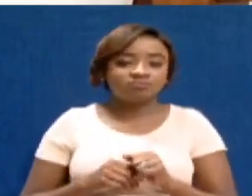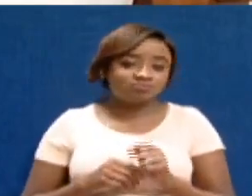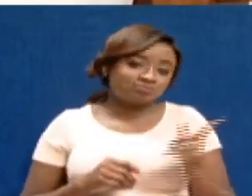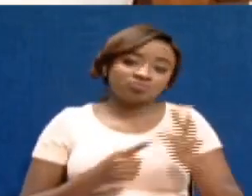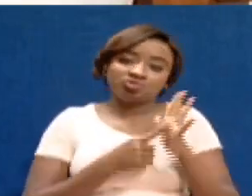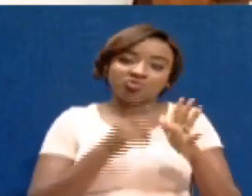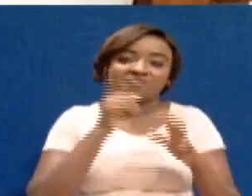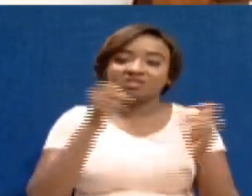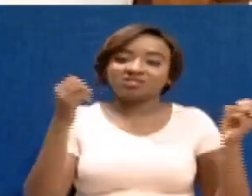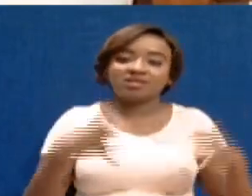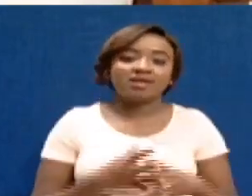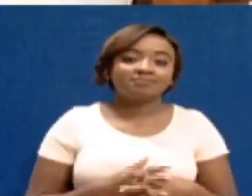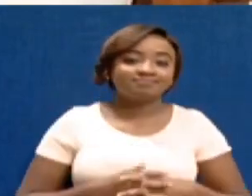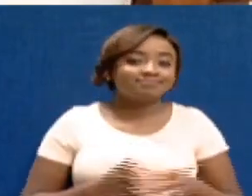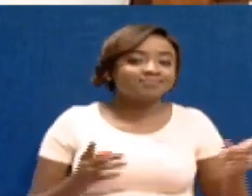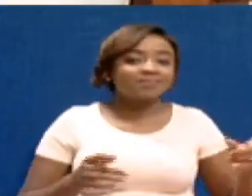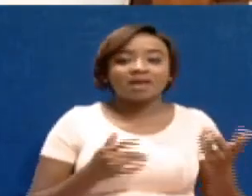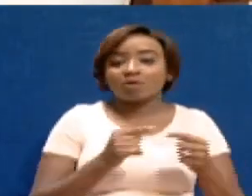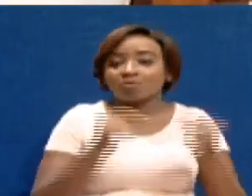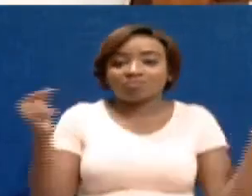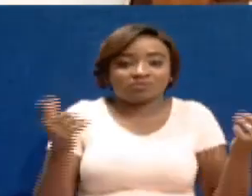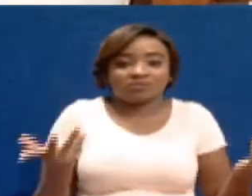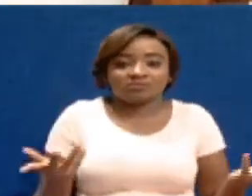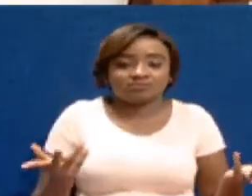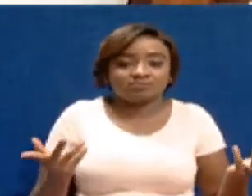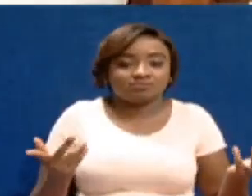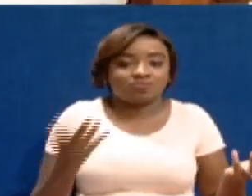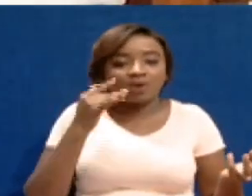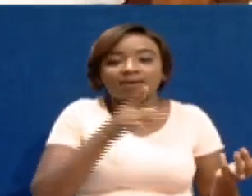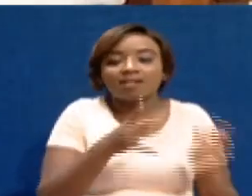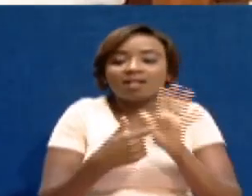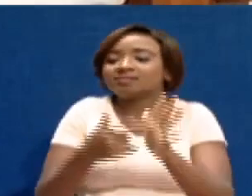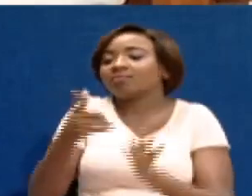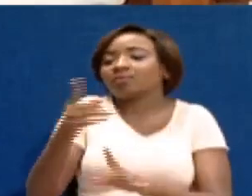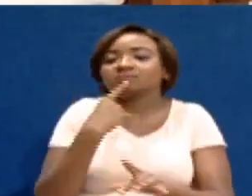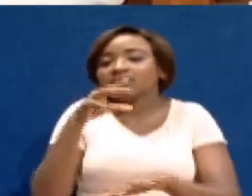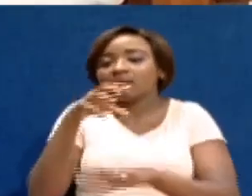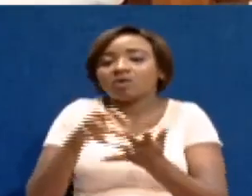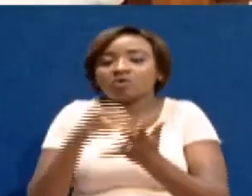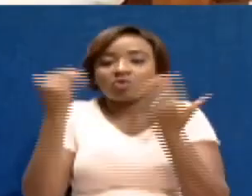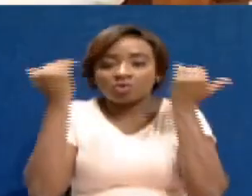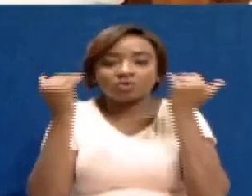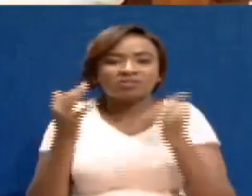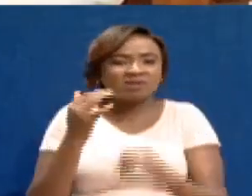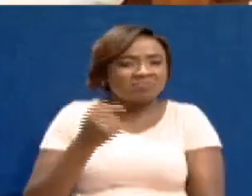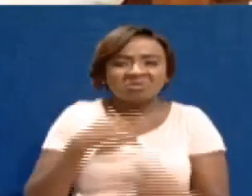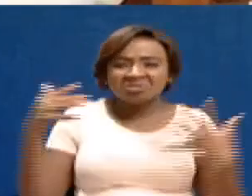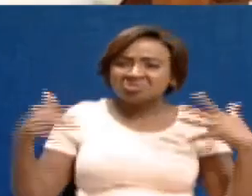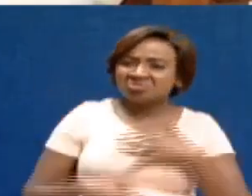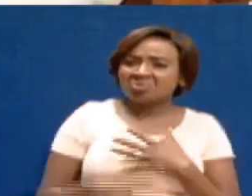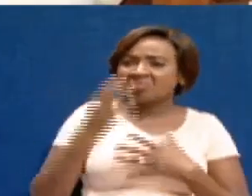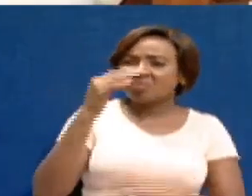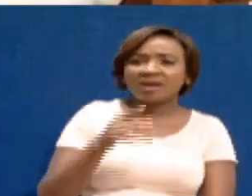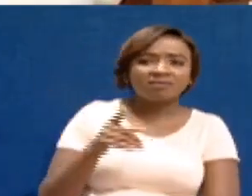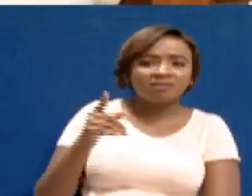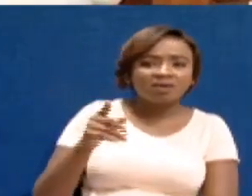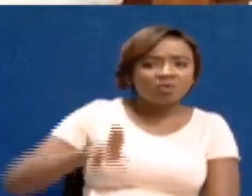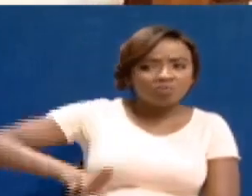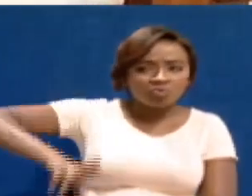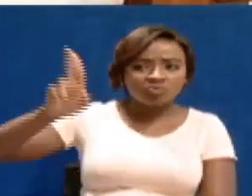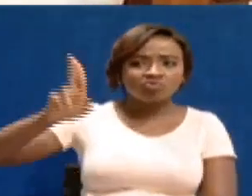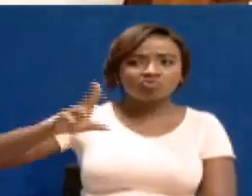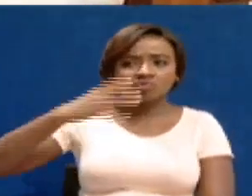copy to review and to get a chance to respond to it. You still haven't said whether you're yes, no, or on the fence. I think that's